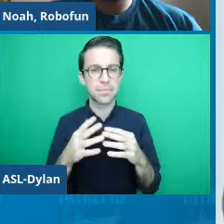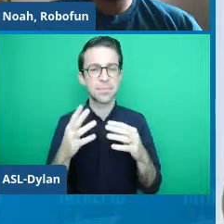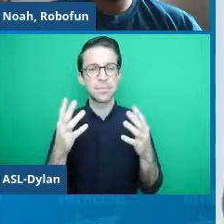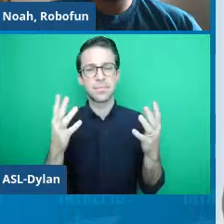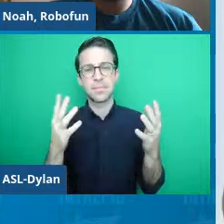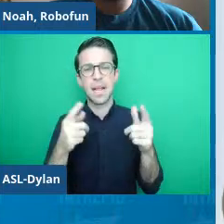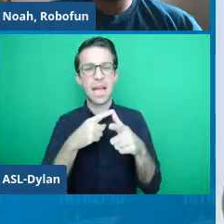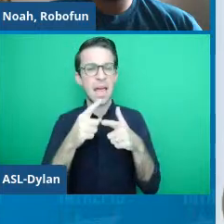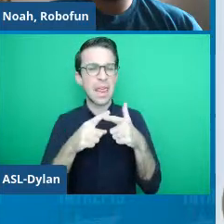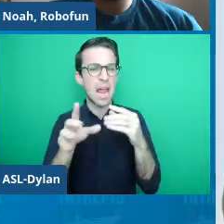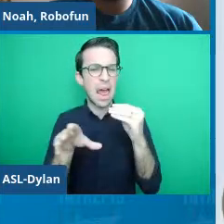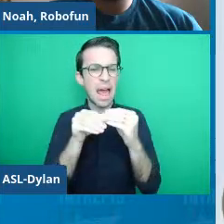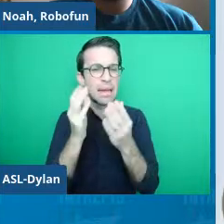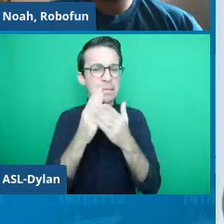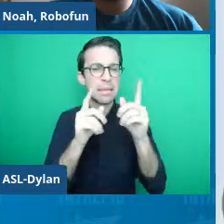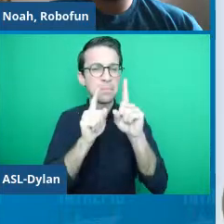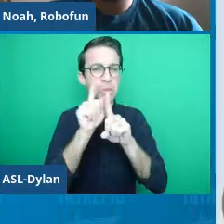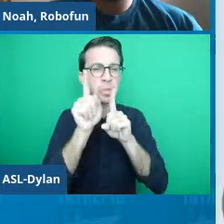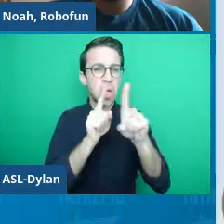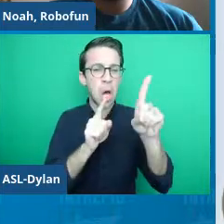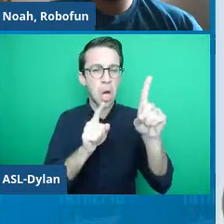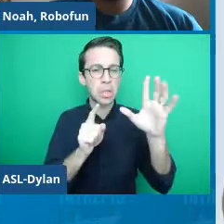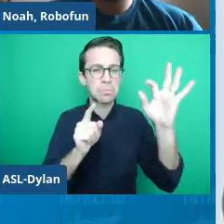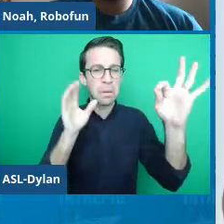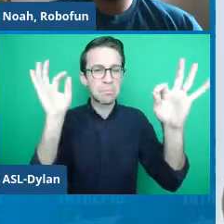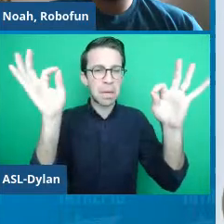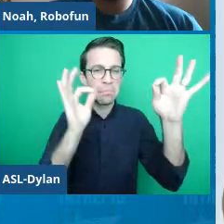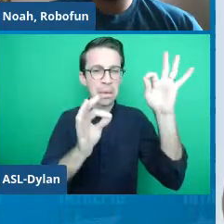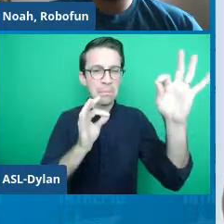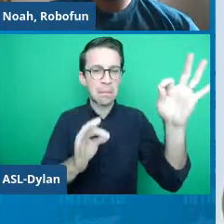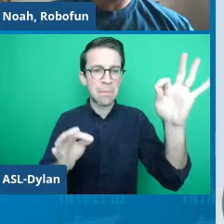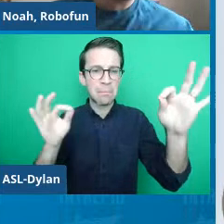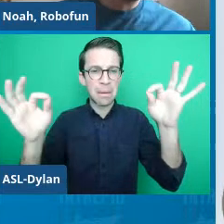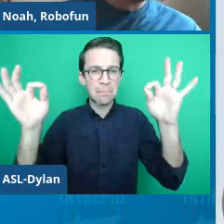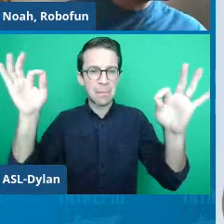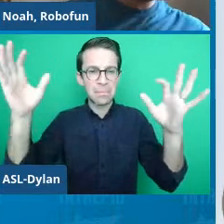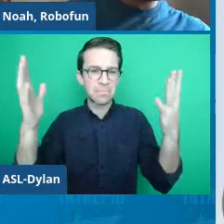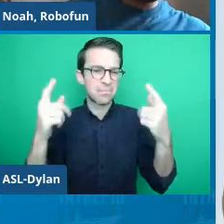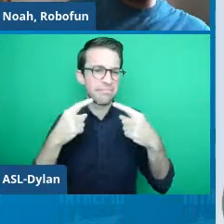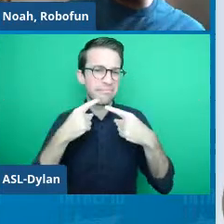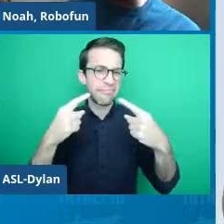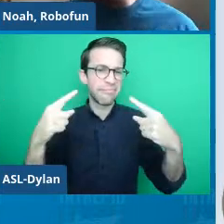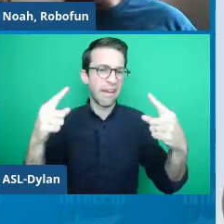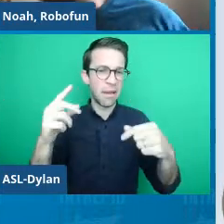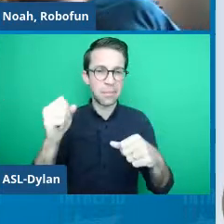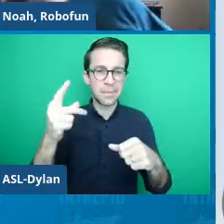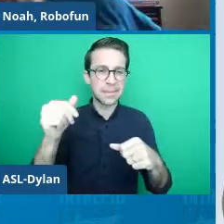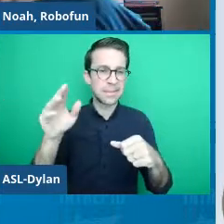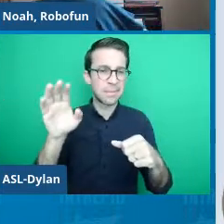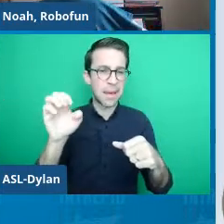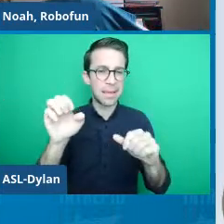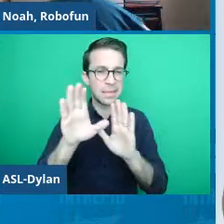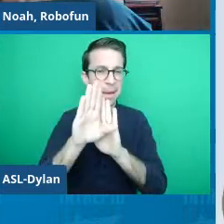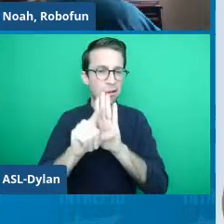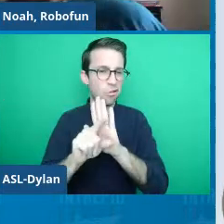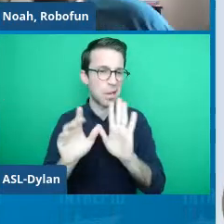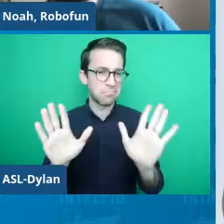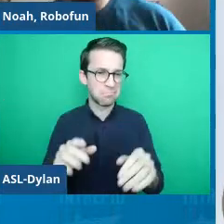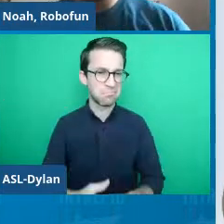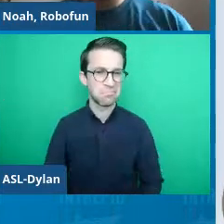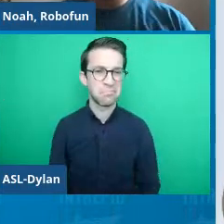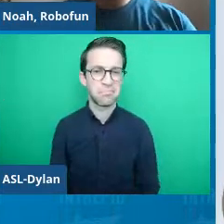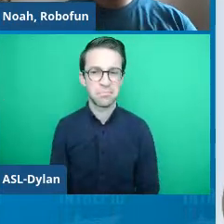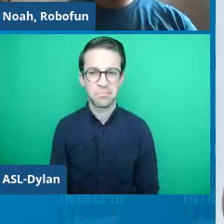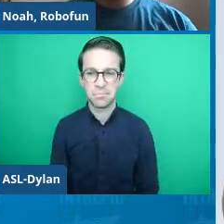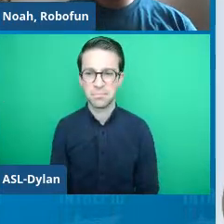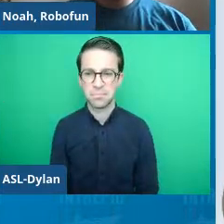paintbrush and just get some stars in there. Just some, kind of a classic space background.